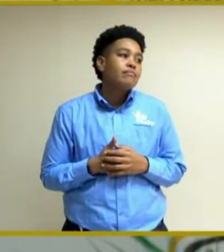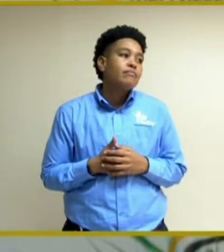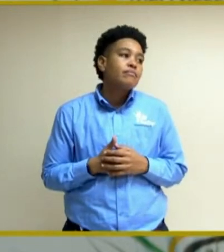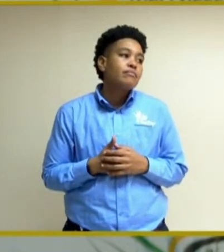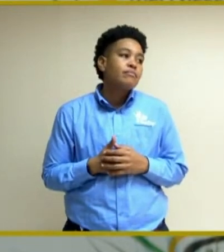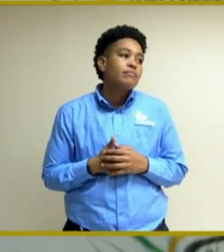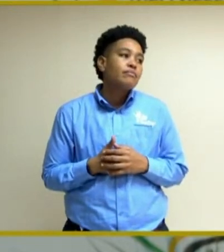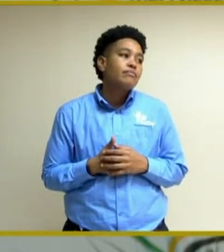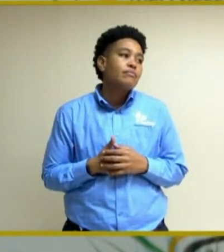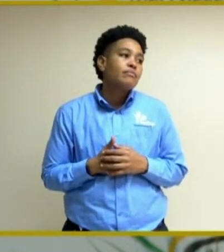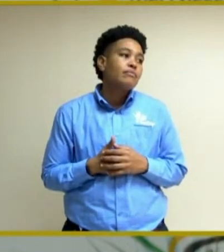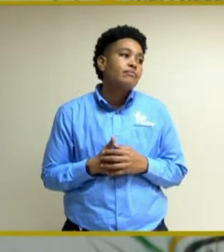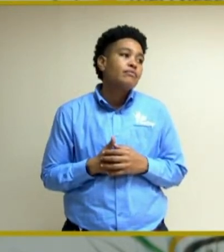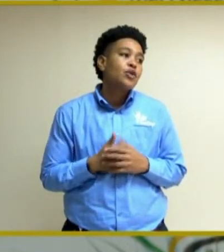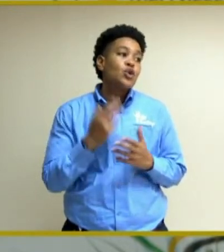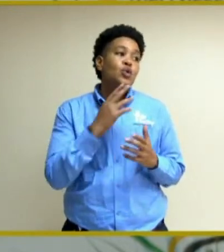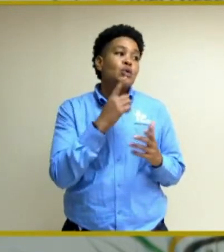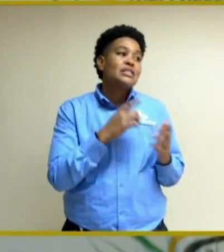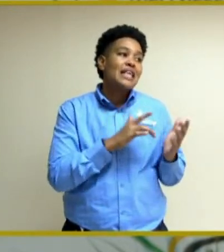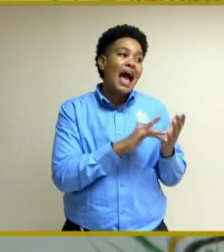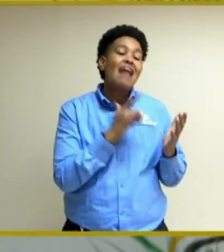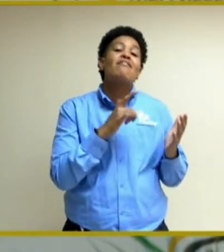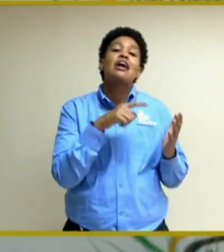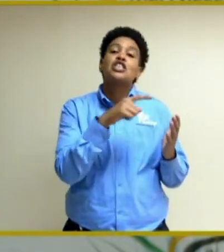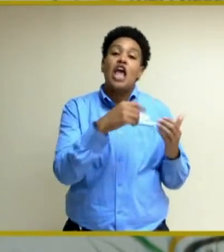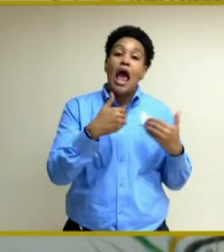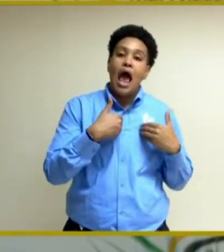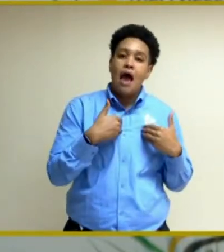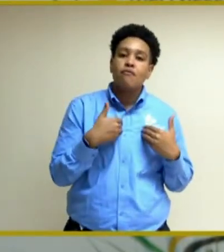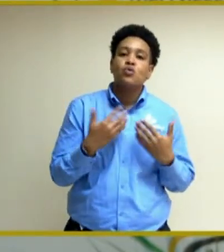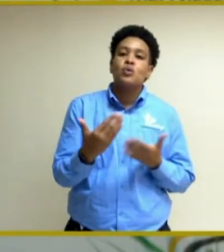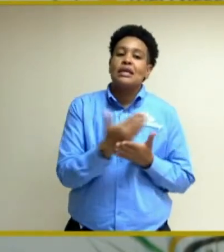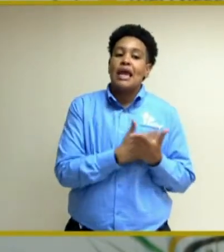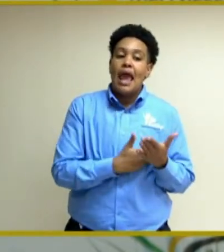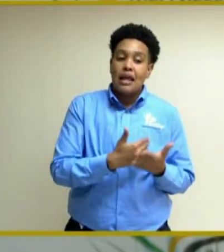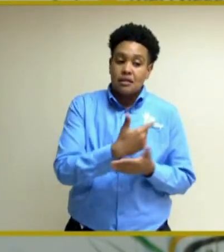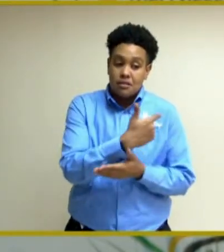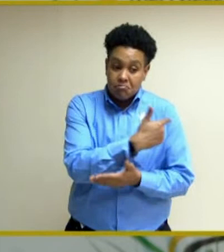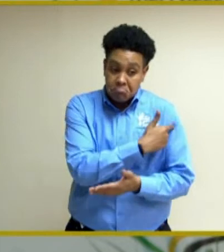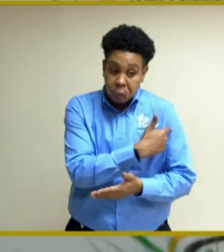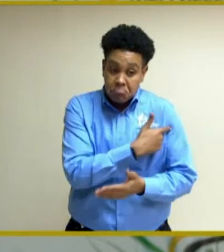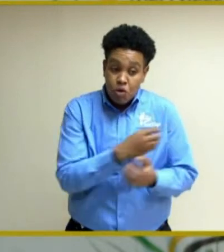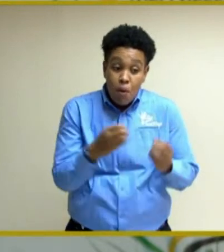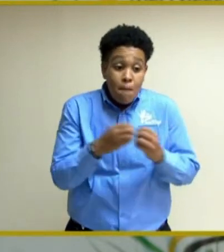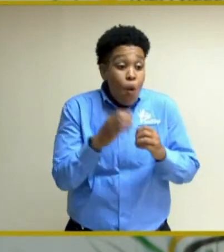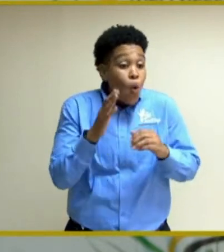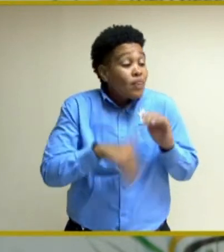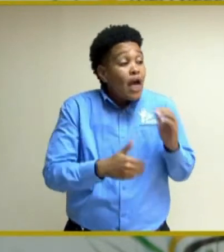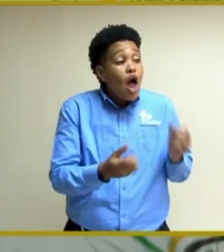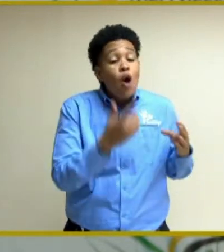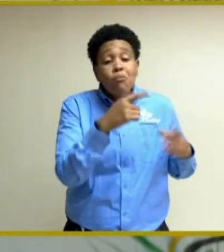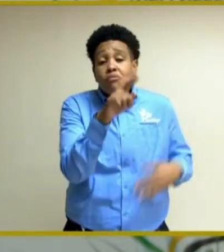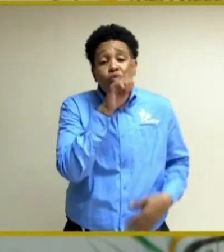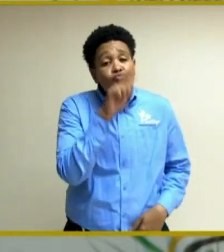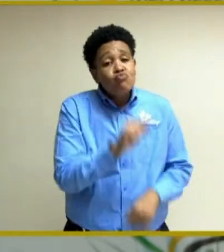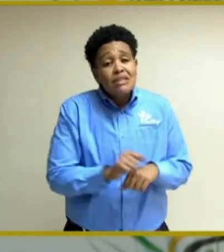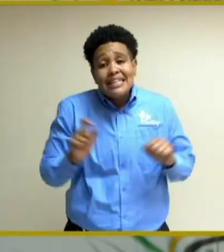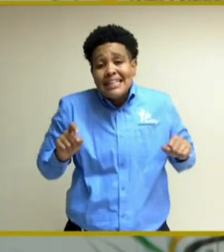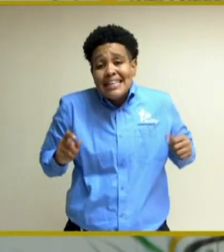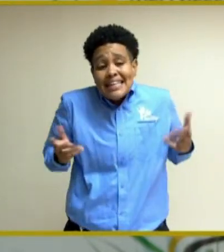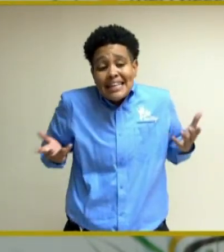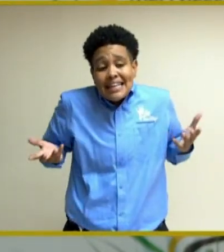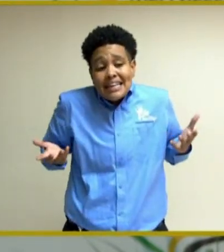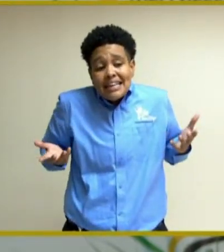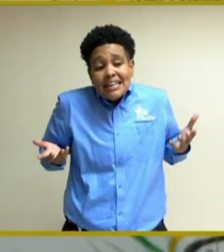exercised the advantage that they have to secure supplies, sometimes well beyond their population. And